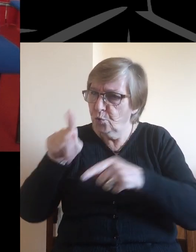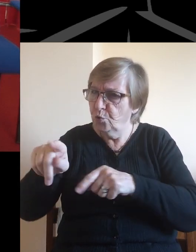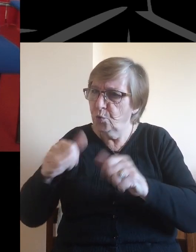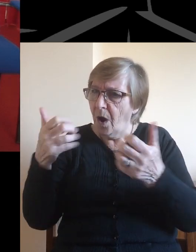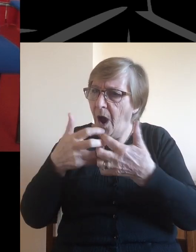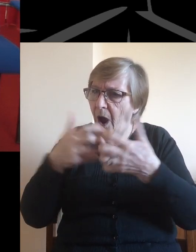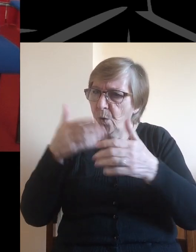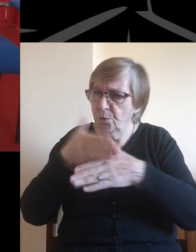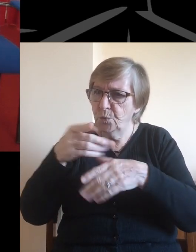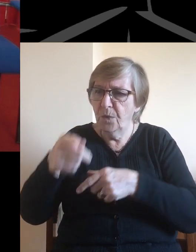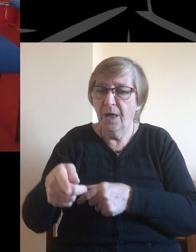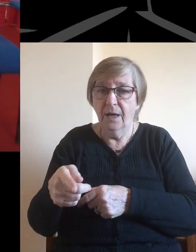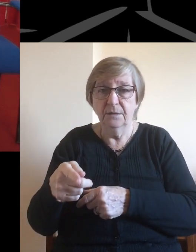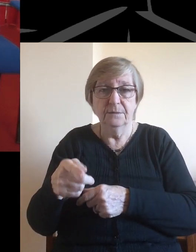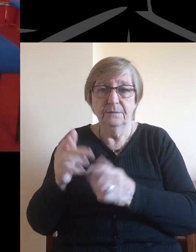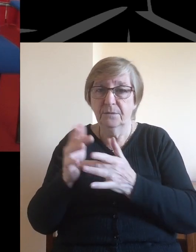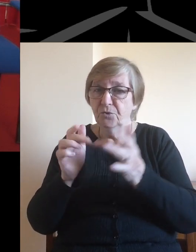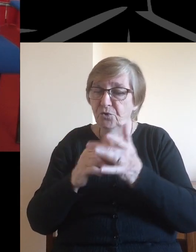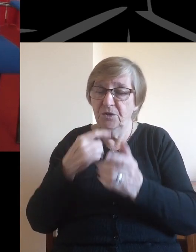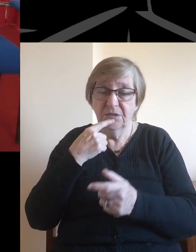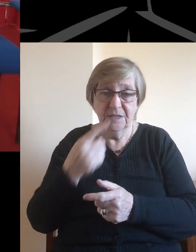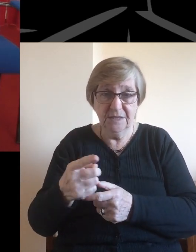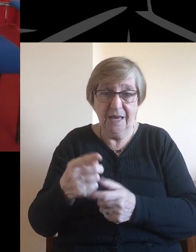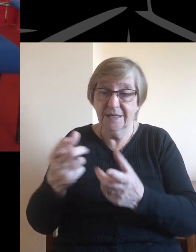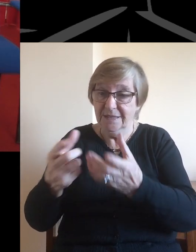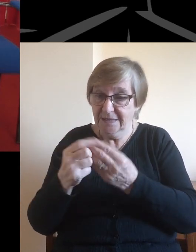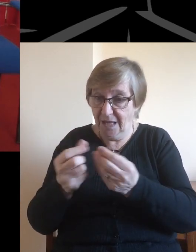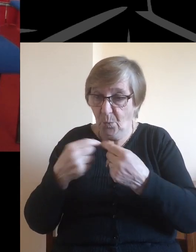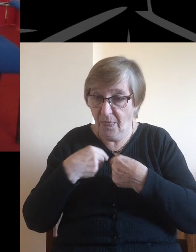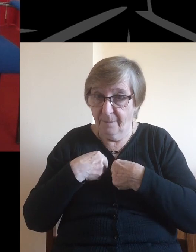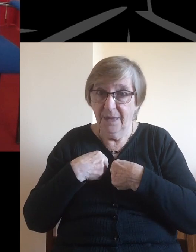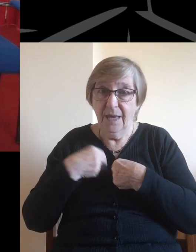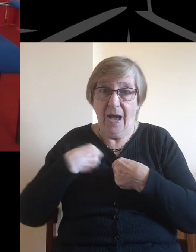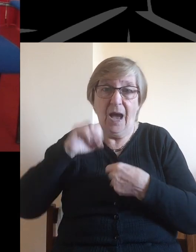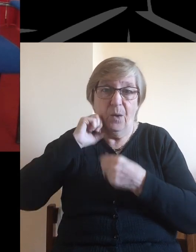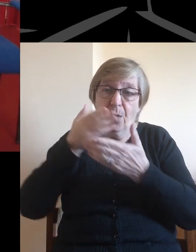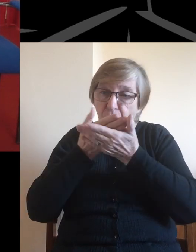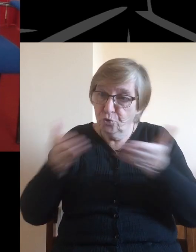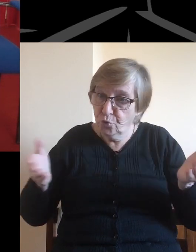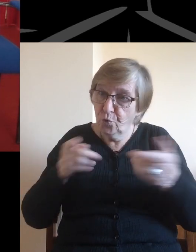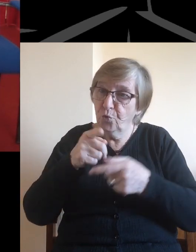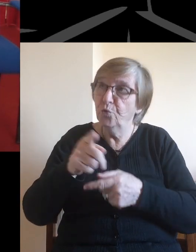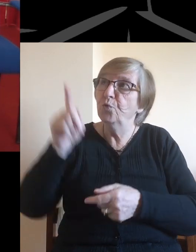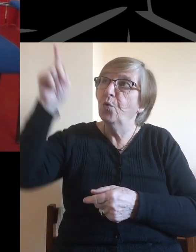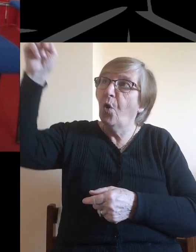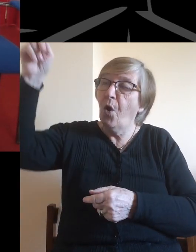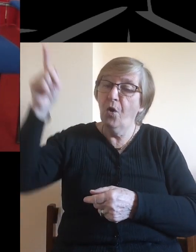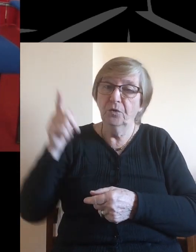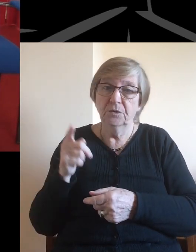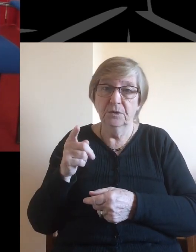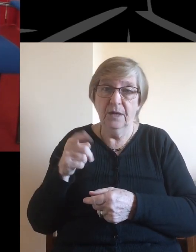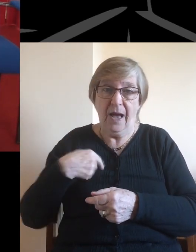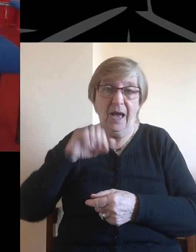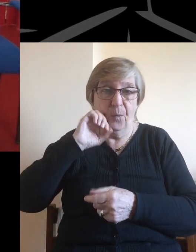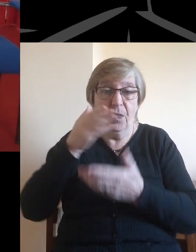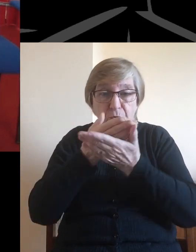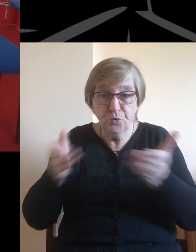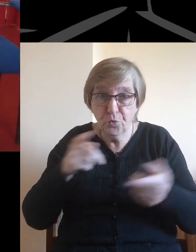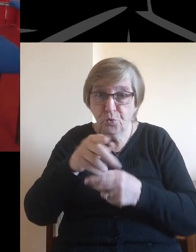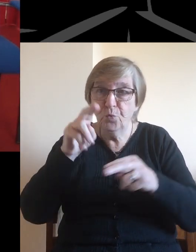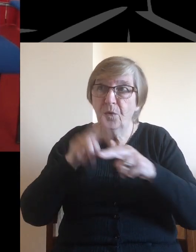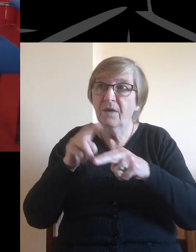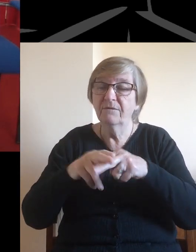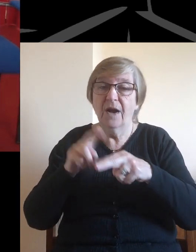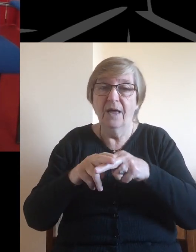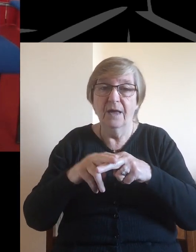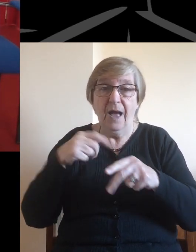Well, Jesus said, stick with me and I will show you God. Stick with me and I will introduce you to the Father. Stick with me and I will take